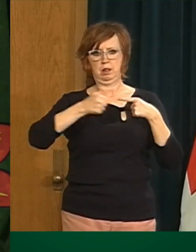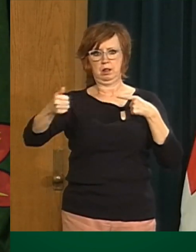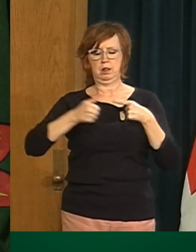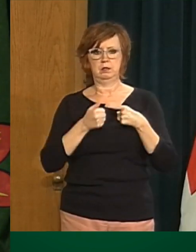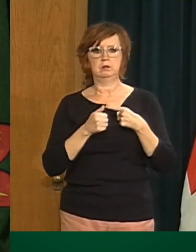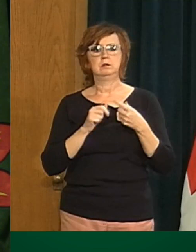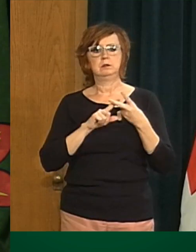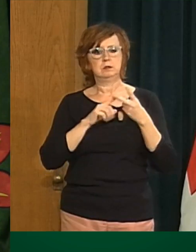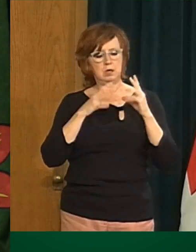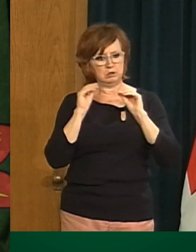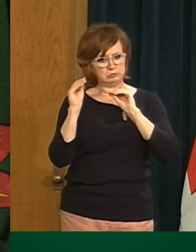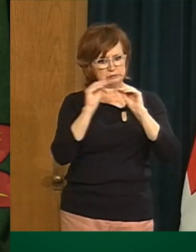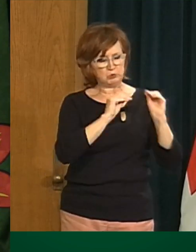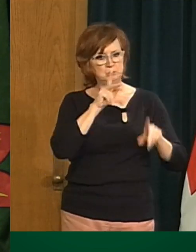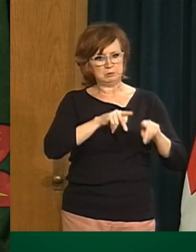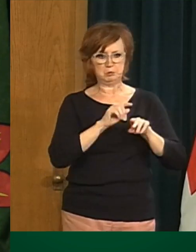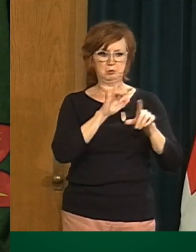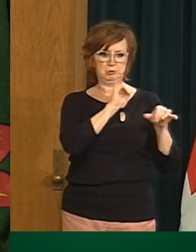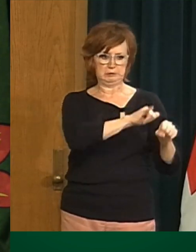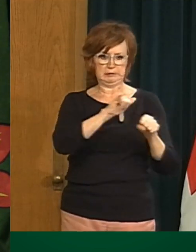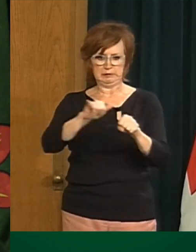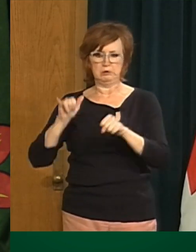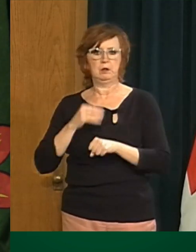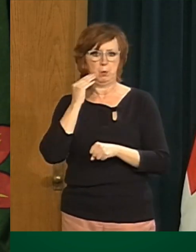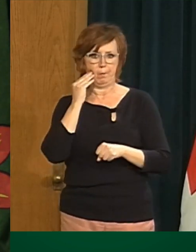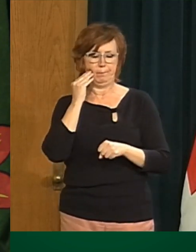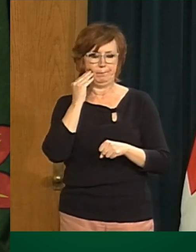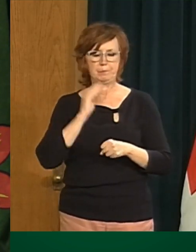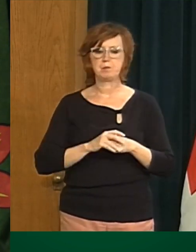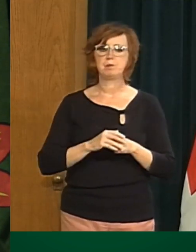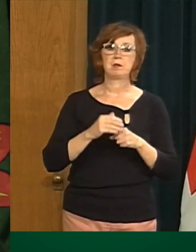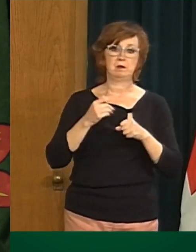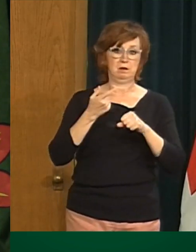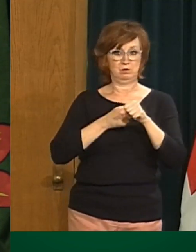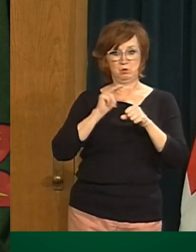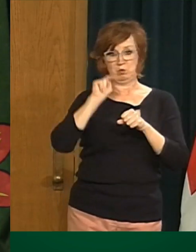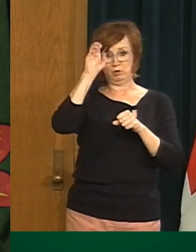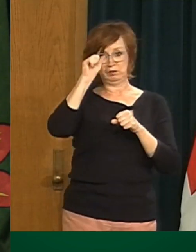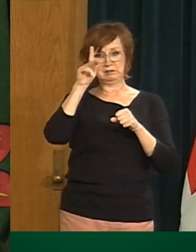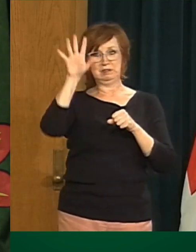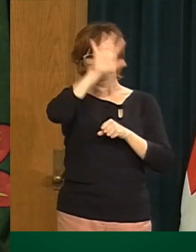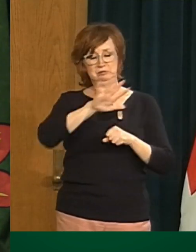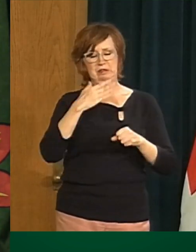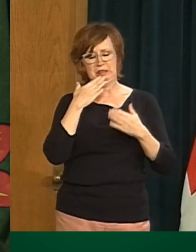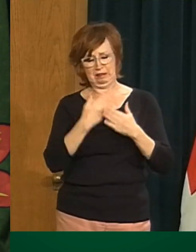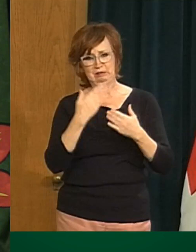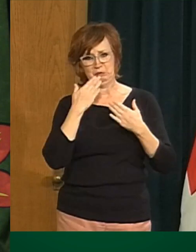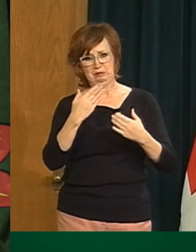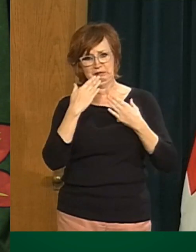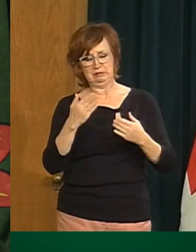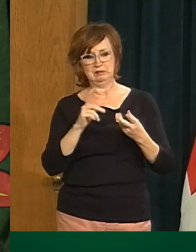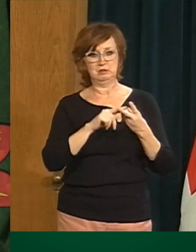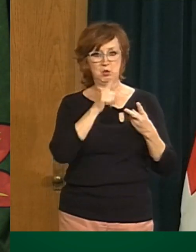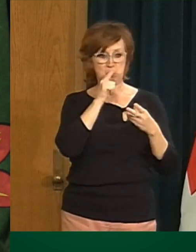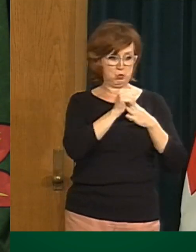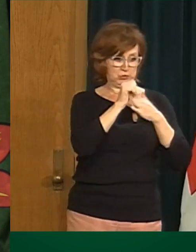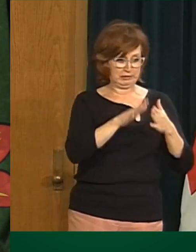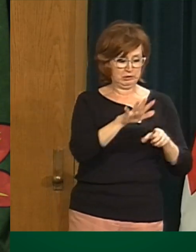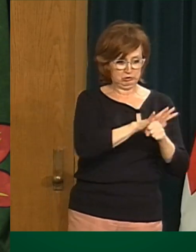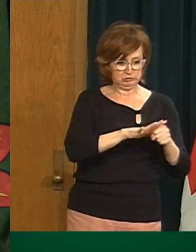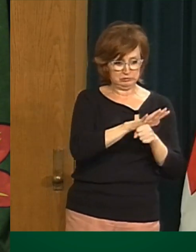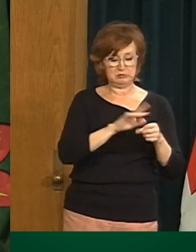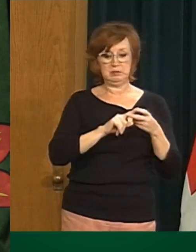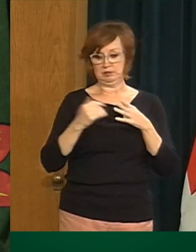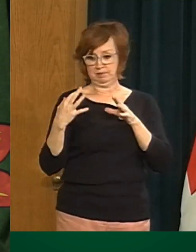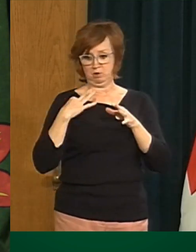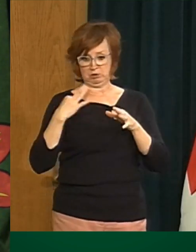effect. I want to thank everyone involved in this effort in northern Saskatchewan, the community leaders and the volunteers, as well as